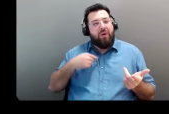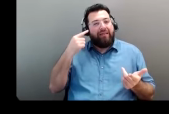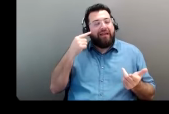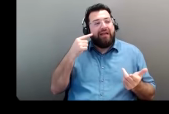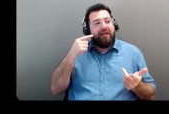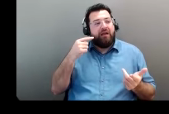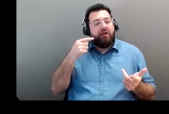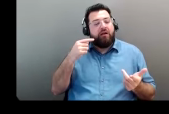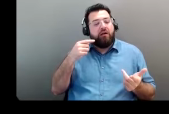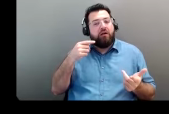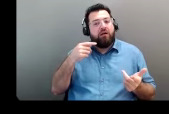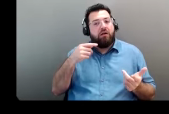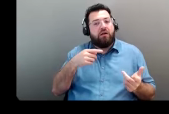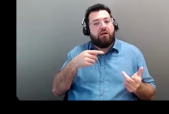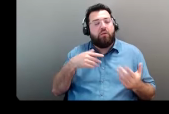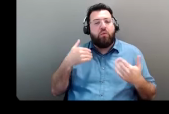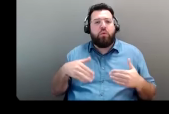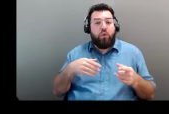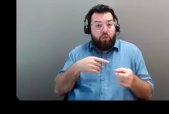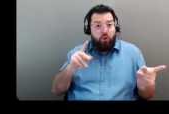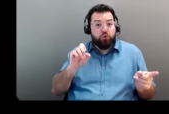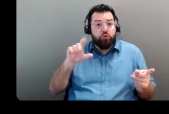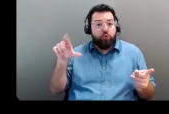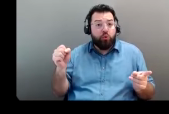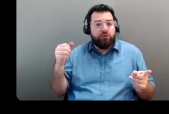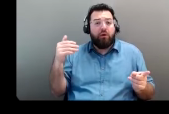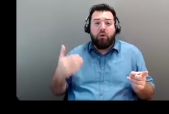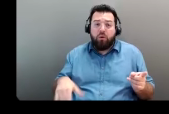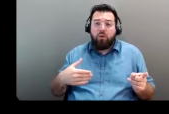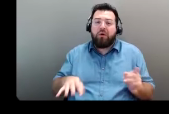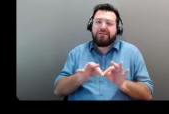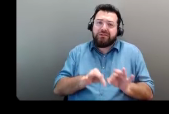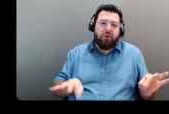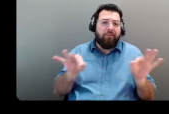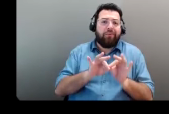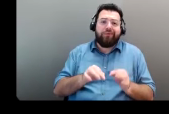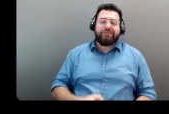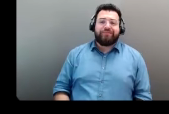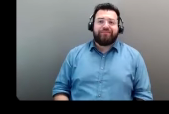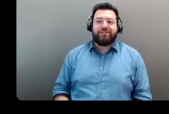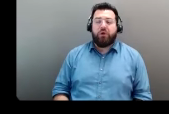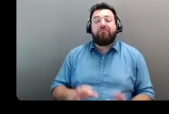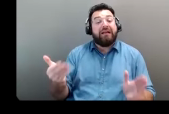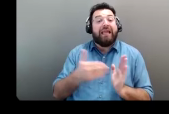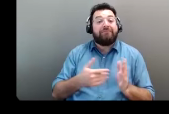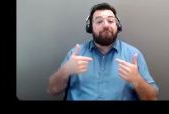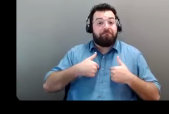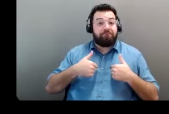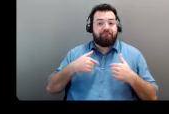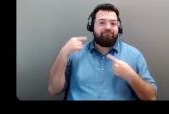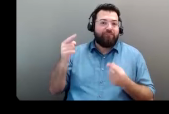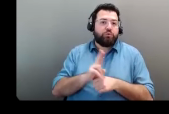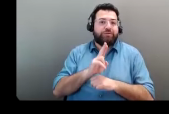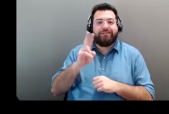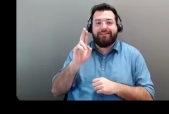be overstated because of their importance. So again, for me, I've been using AI at some level.